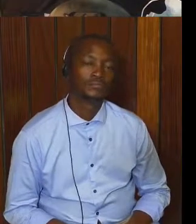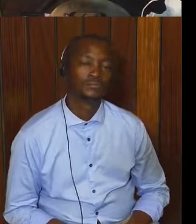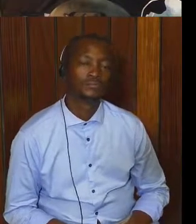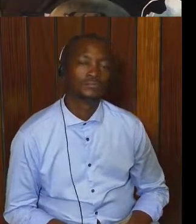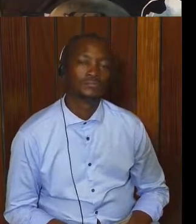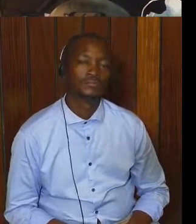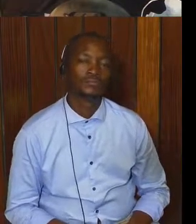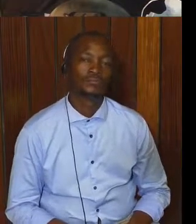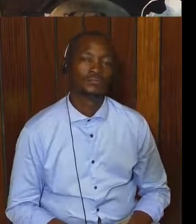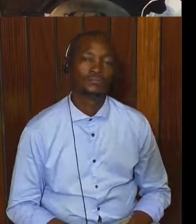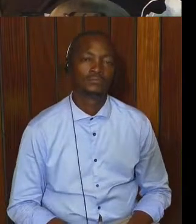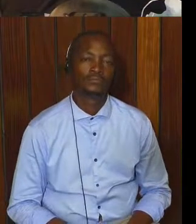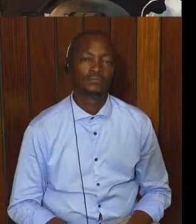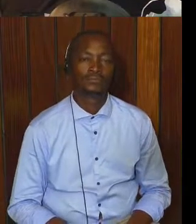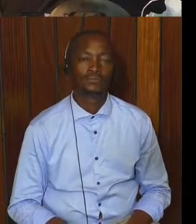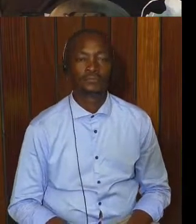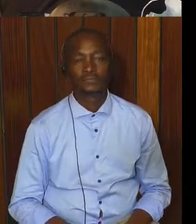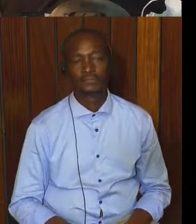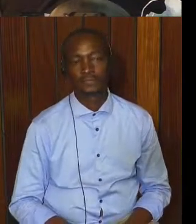with the